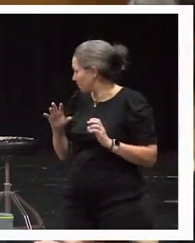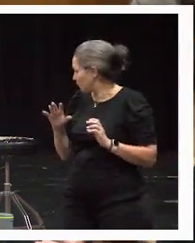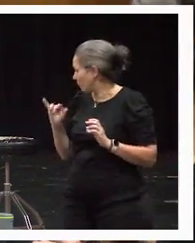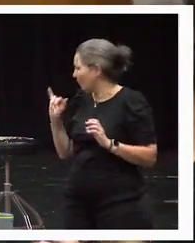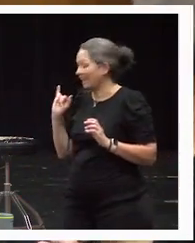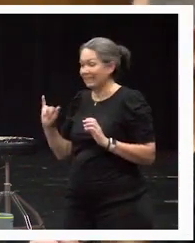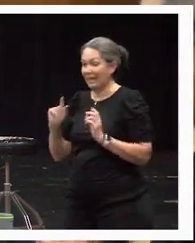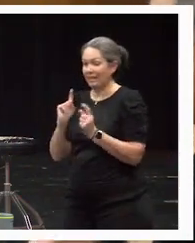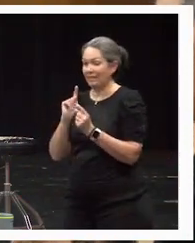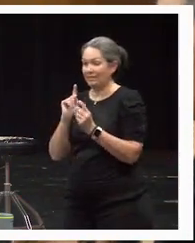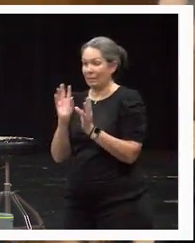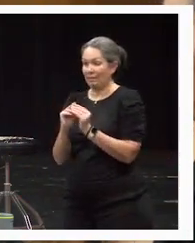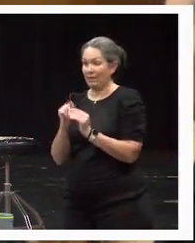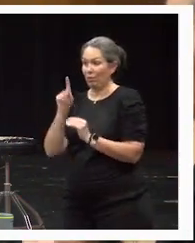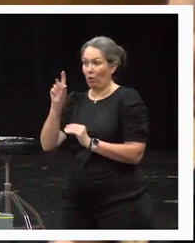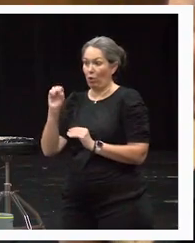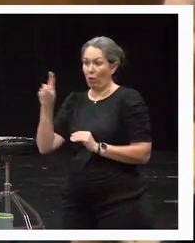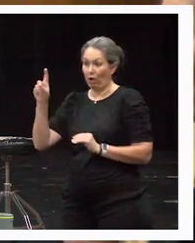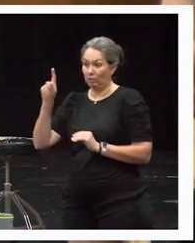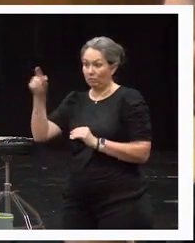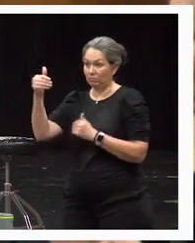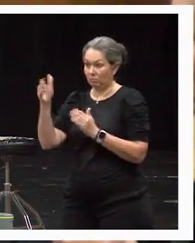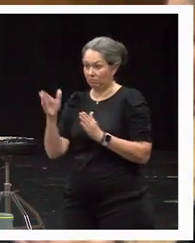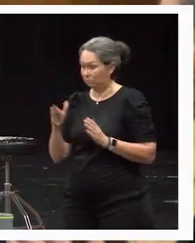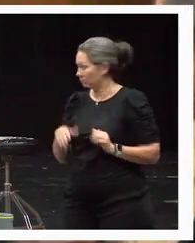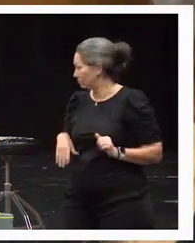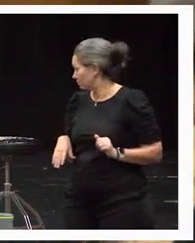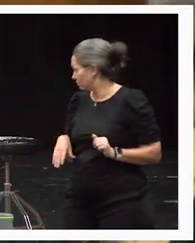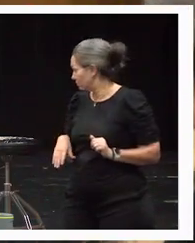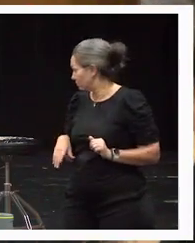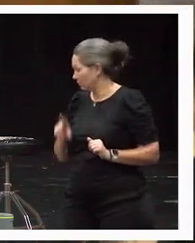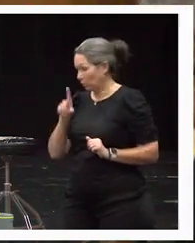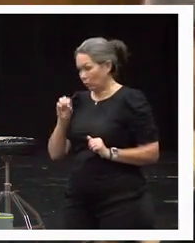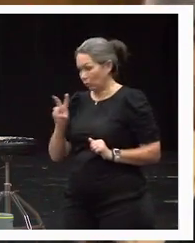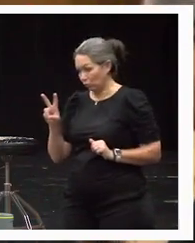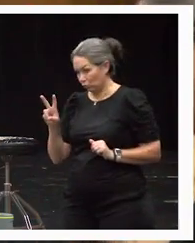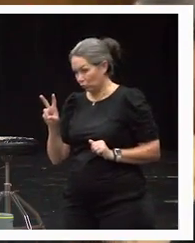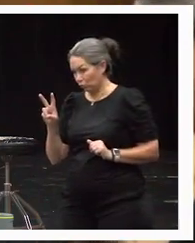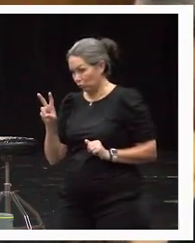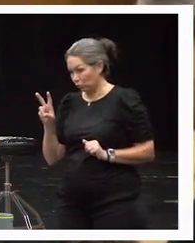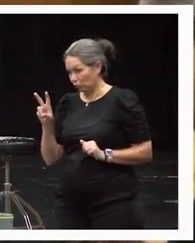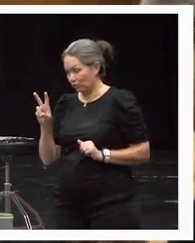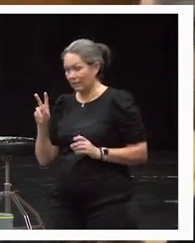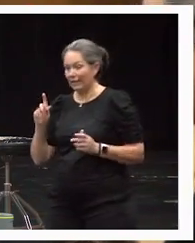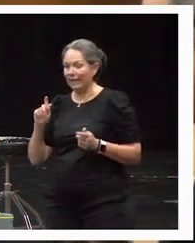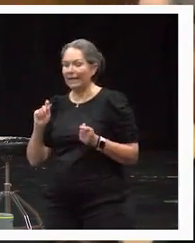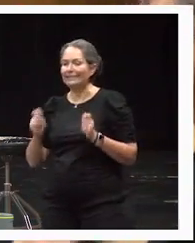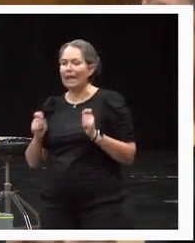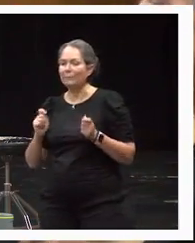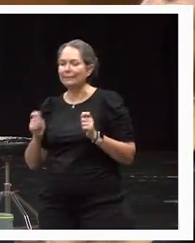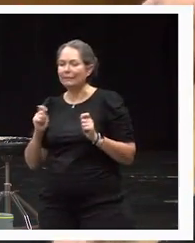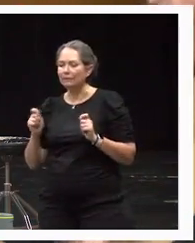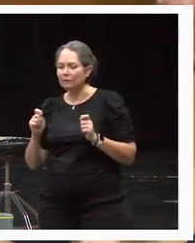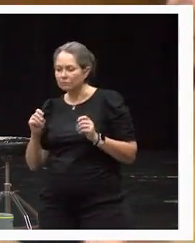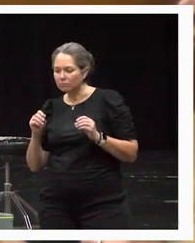So this would be meeting in room 101, okay? Room 102 is adaptive downtown.